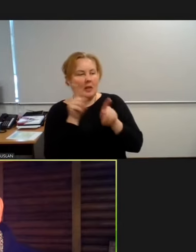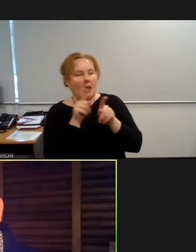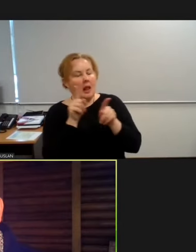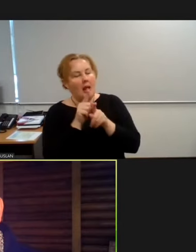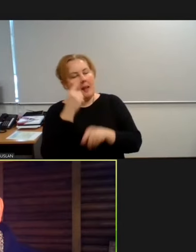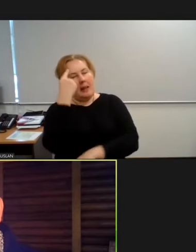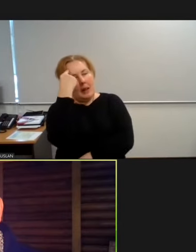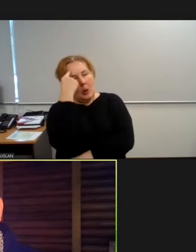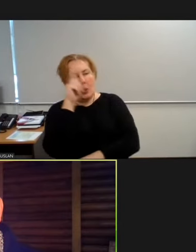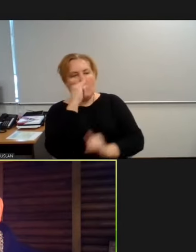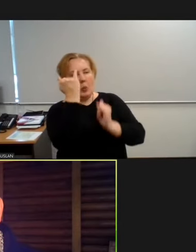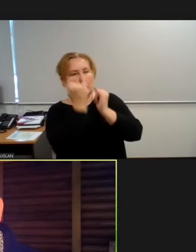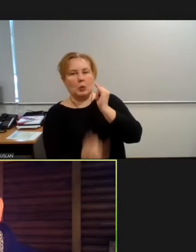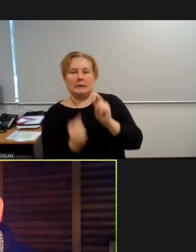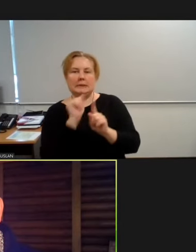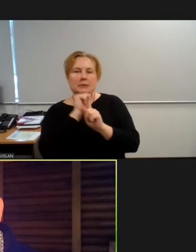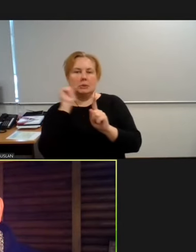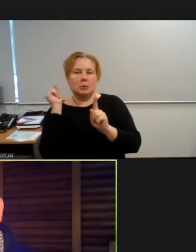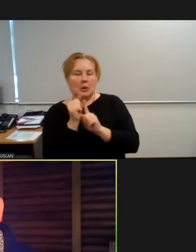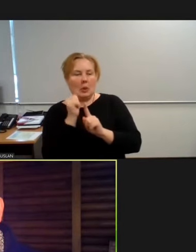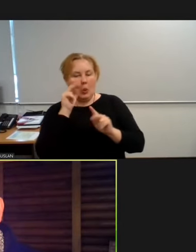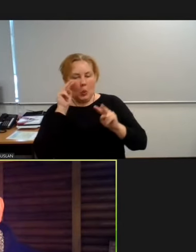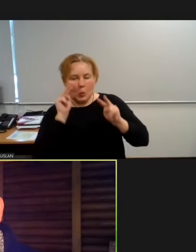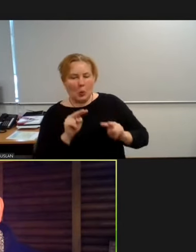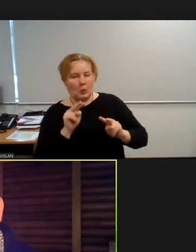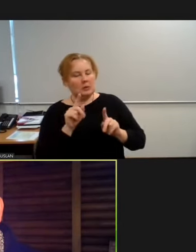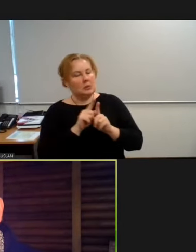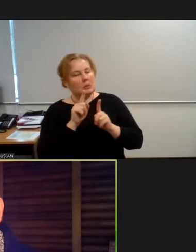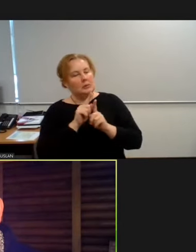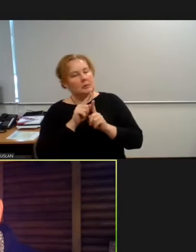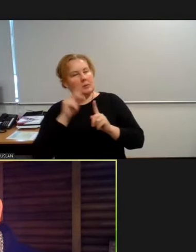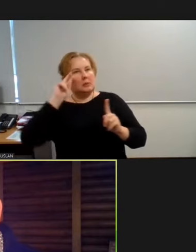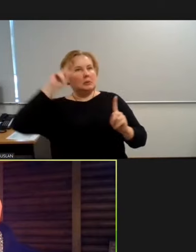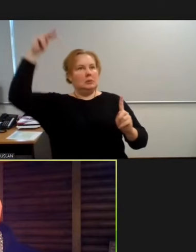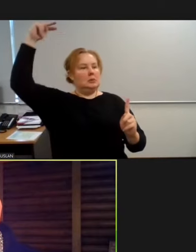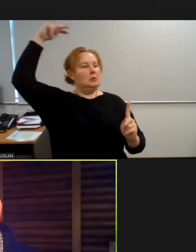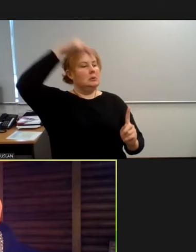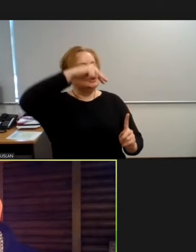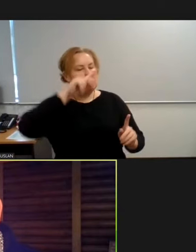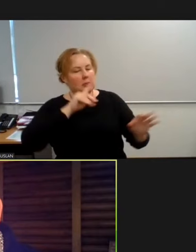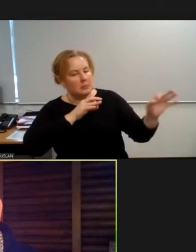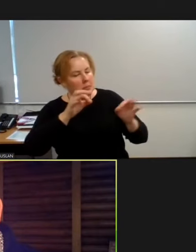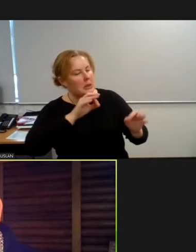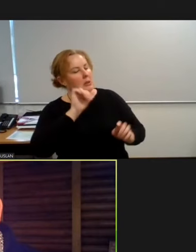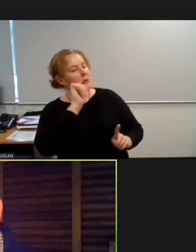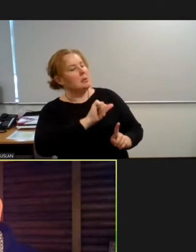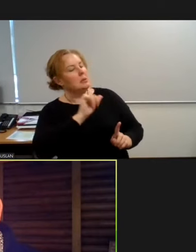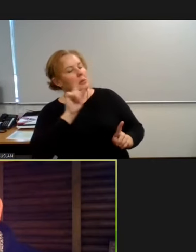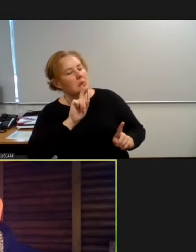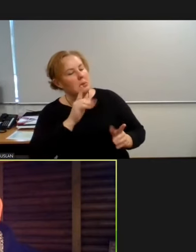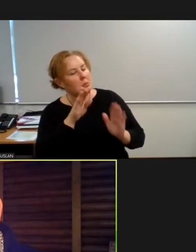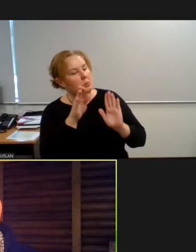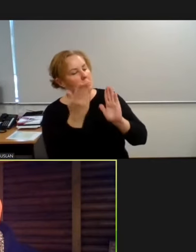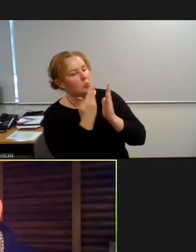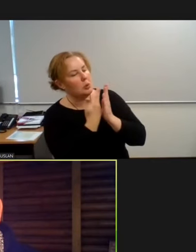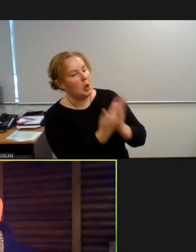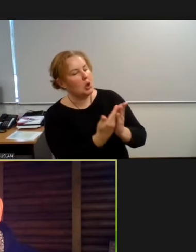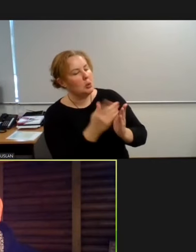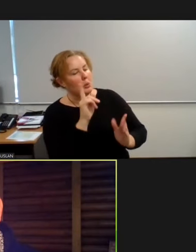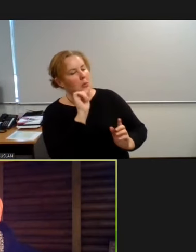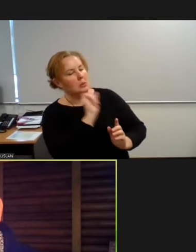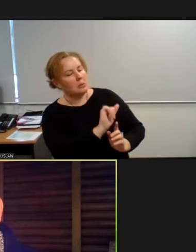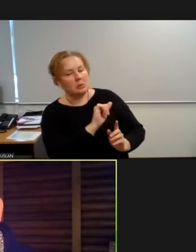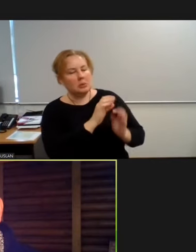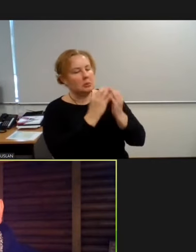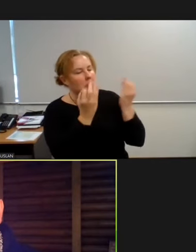at plans and proposals and just sort of think through it. And, you know, is there something missing